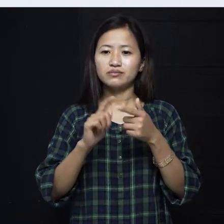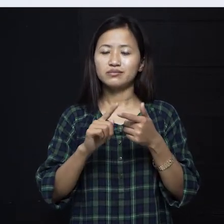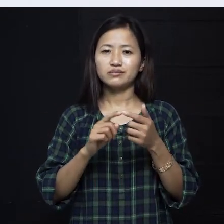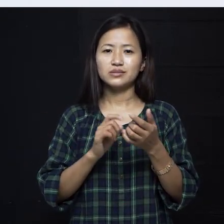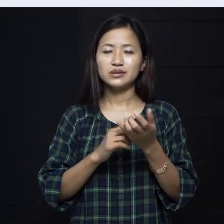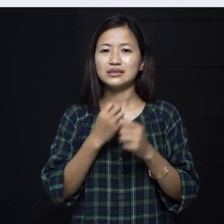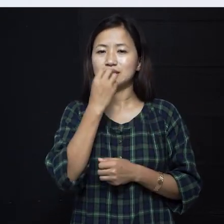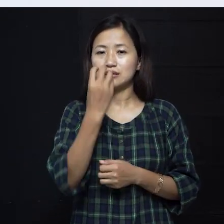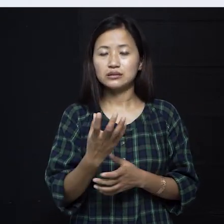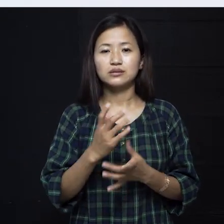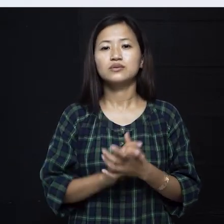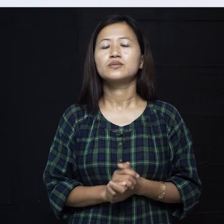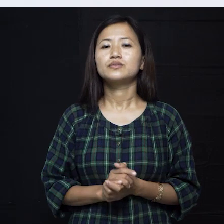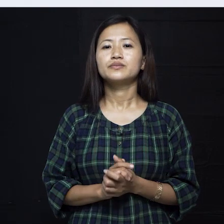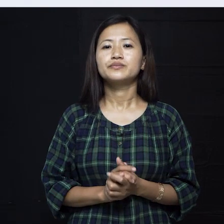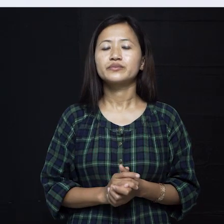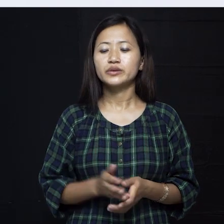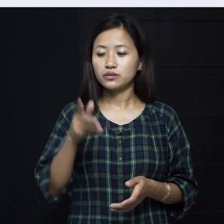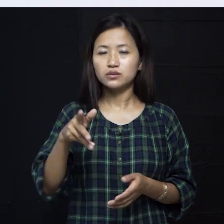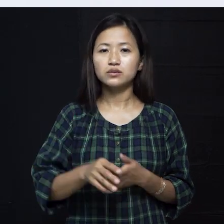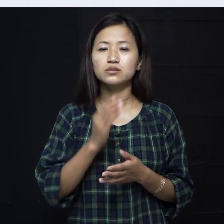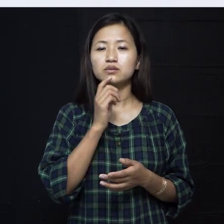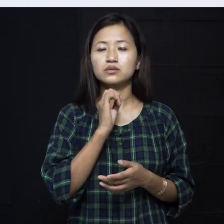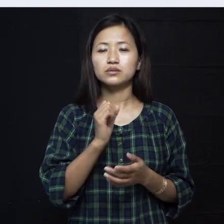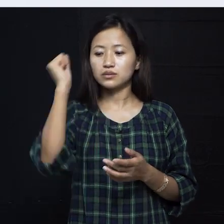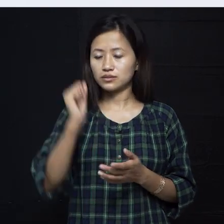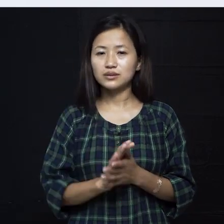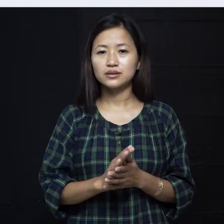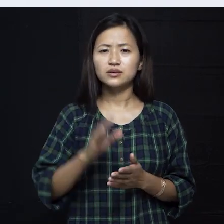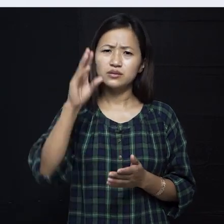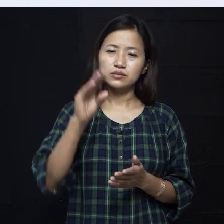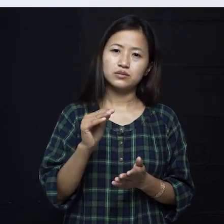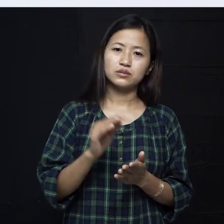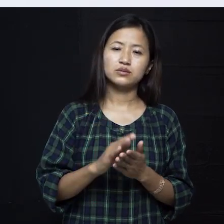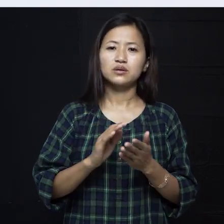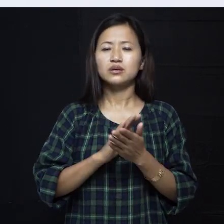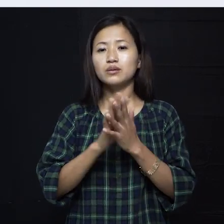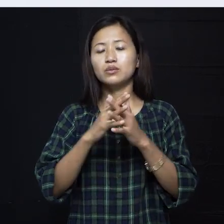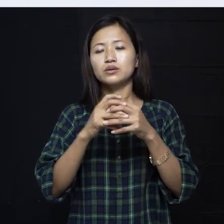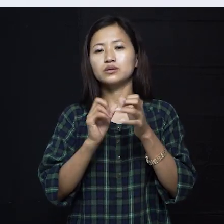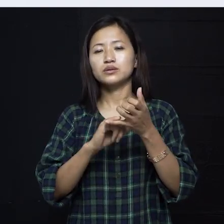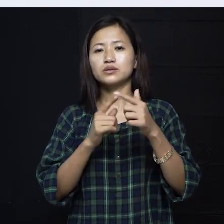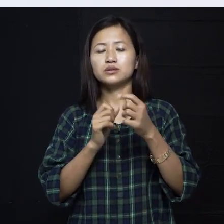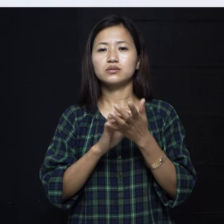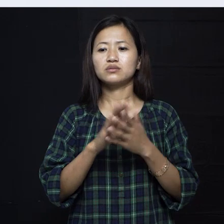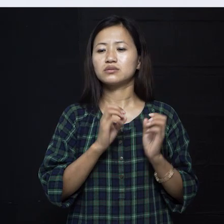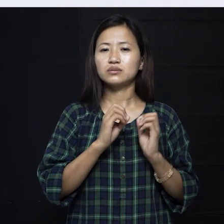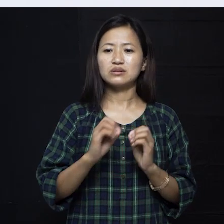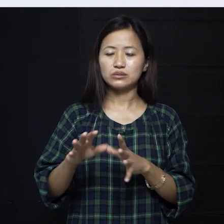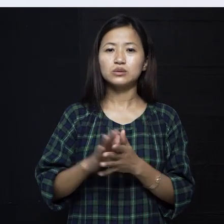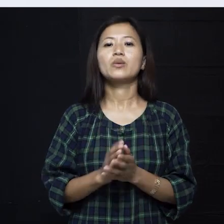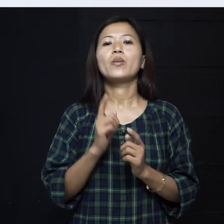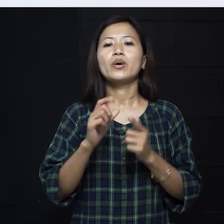it is very easy. Okay, then it also says that it reduces the wastage. Okay, there is less